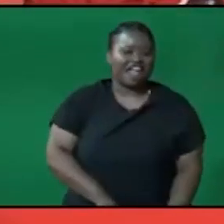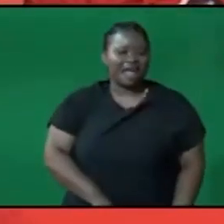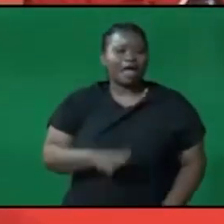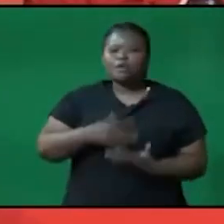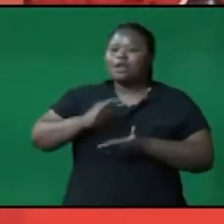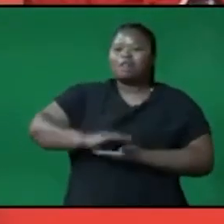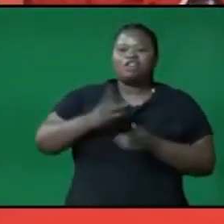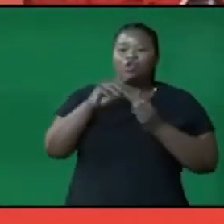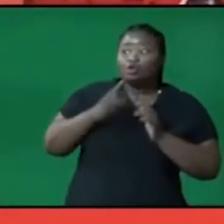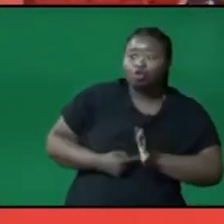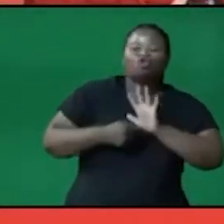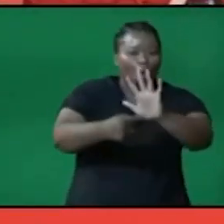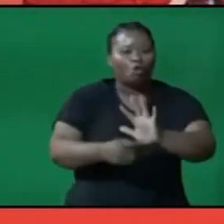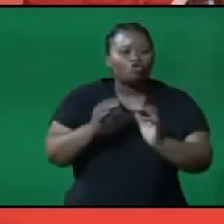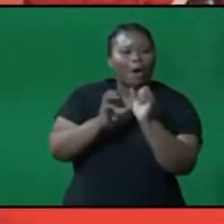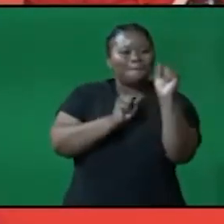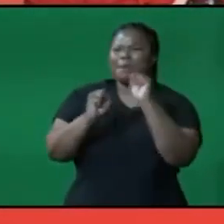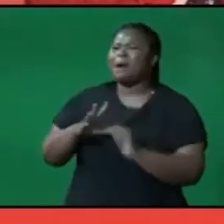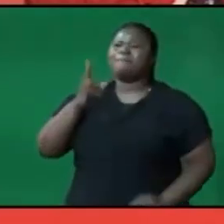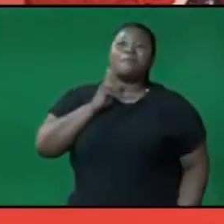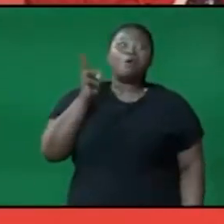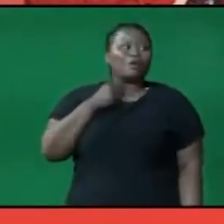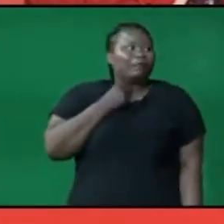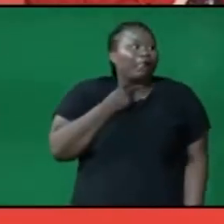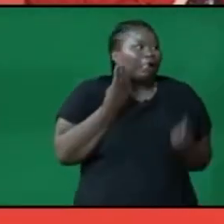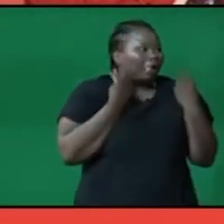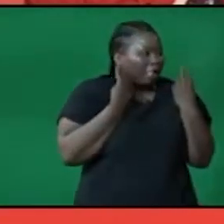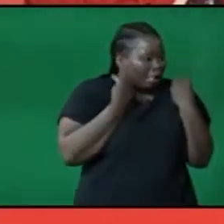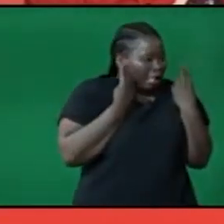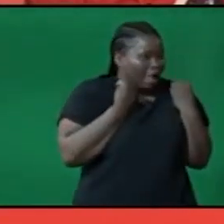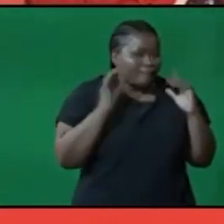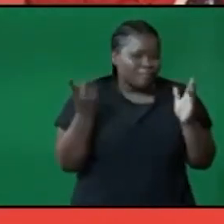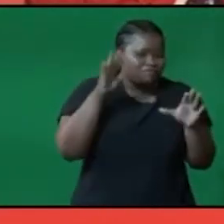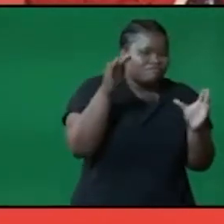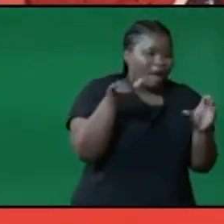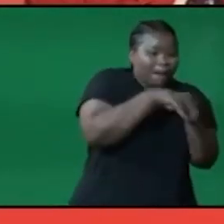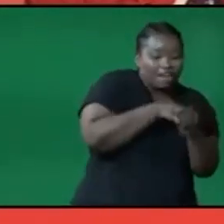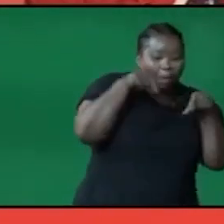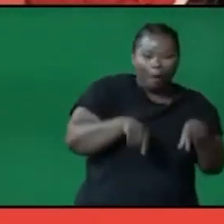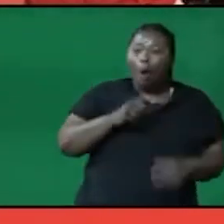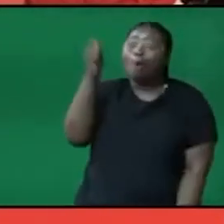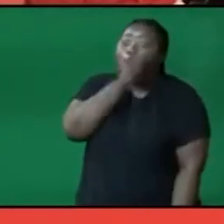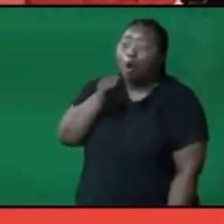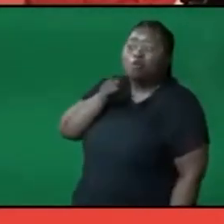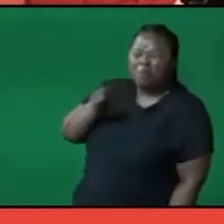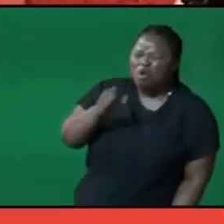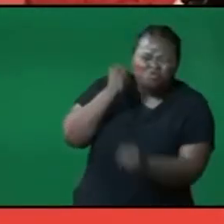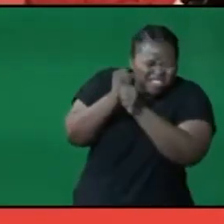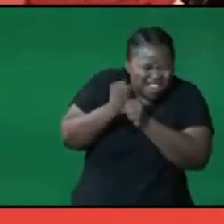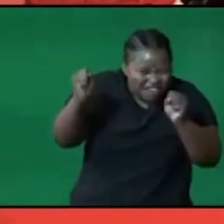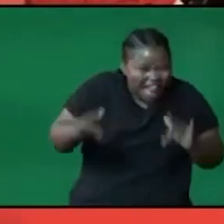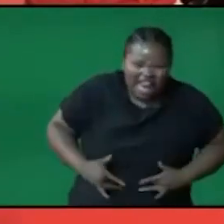di phuthulla ba no kwa ba tshwarega ba tsena ka moholong e ka re moloi ka mo a ka se